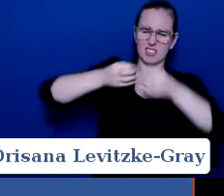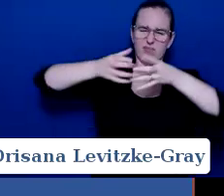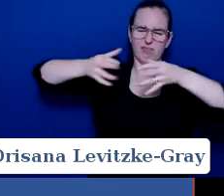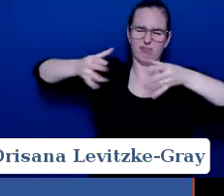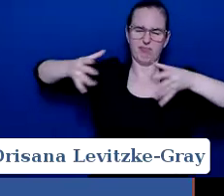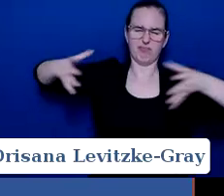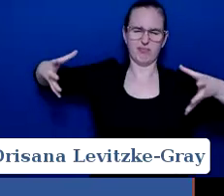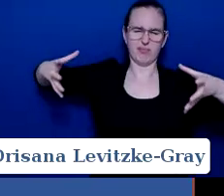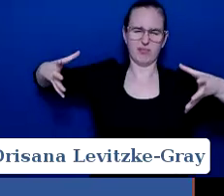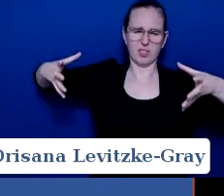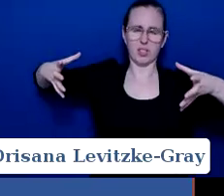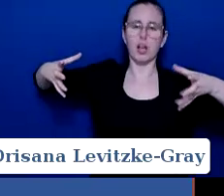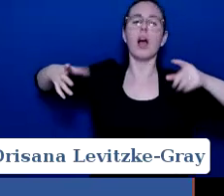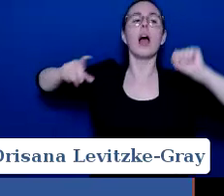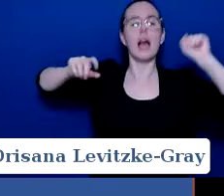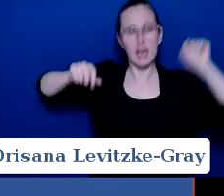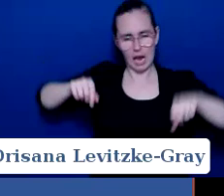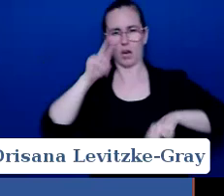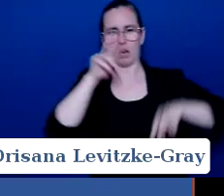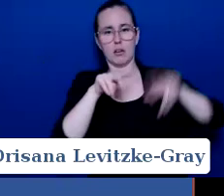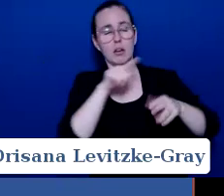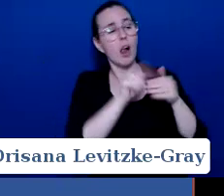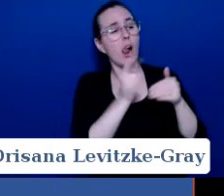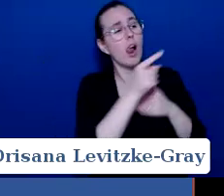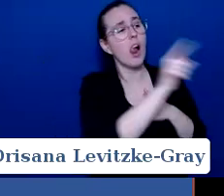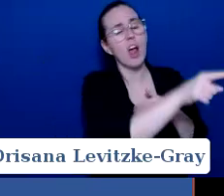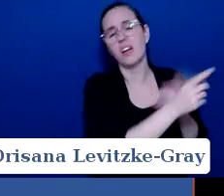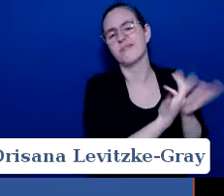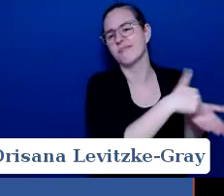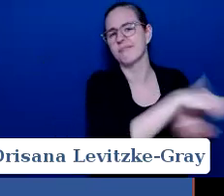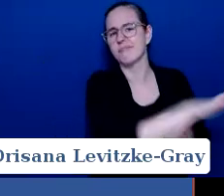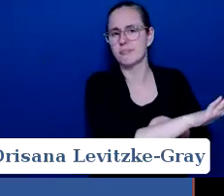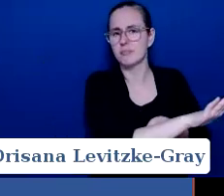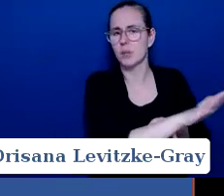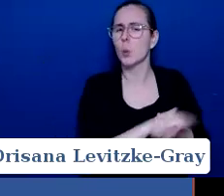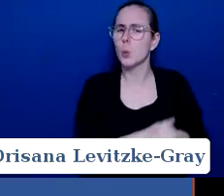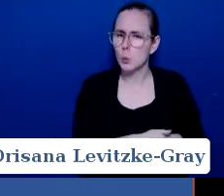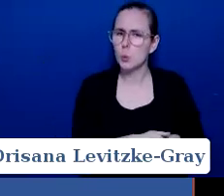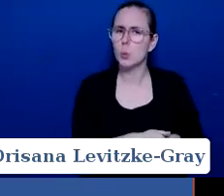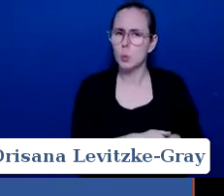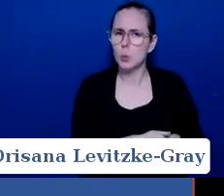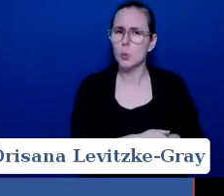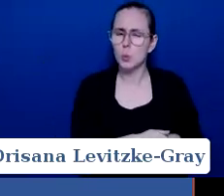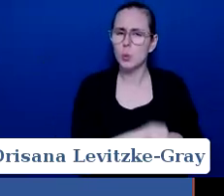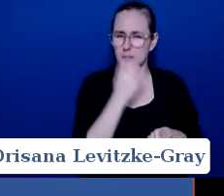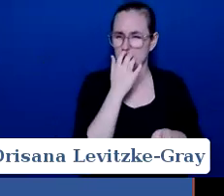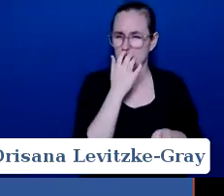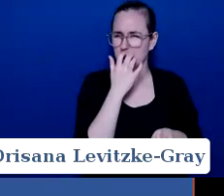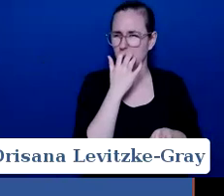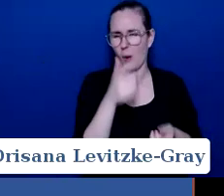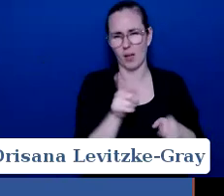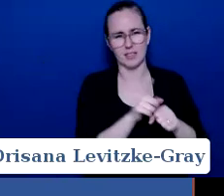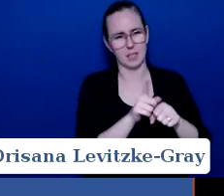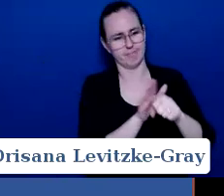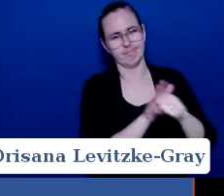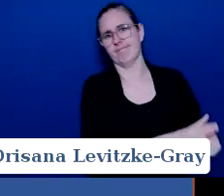requirement for a system that is supposed to be the gatekeeper to provide support is that people have easy access to the